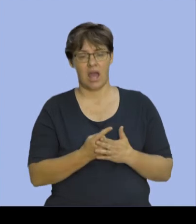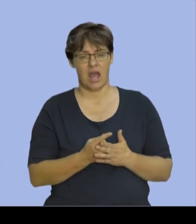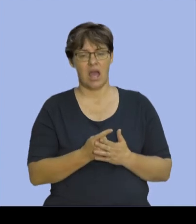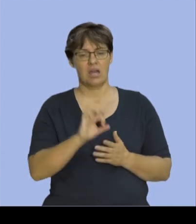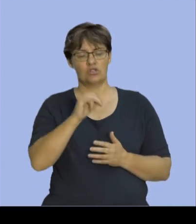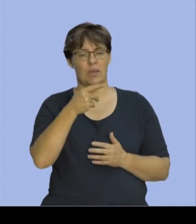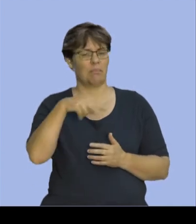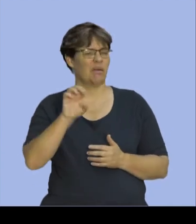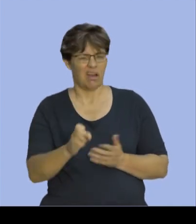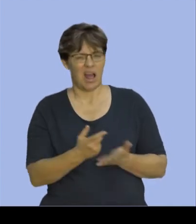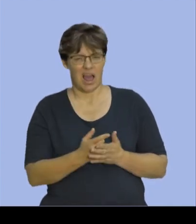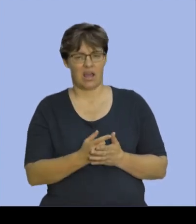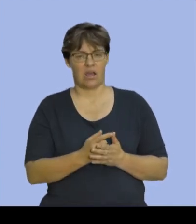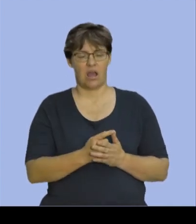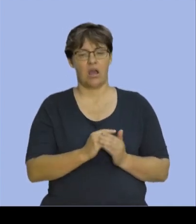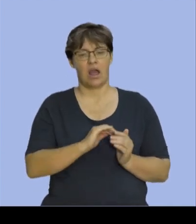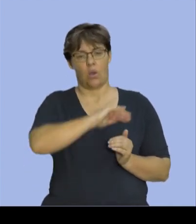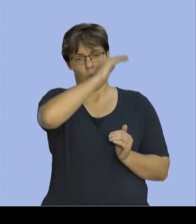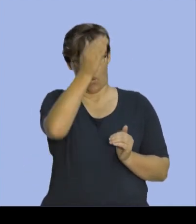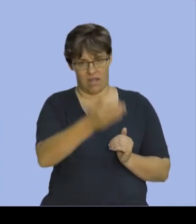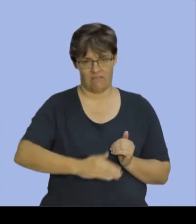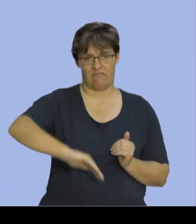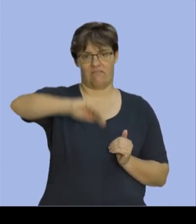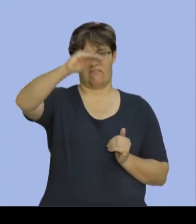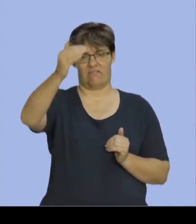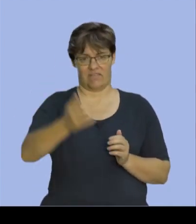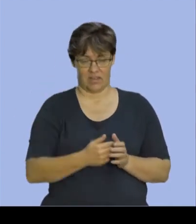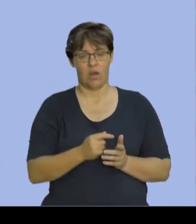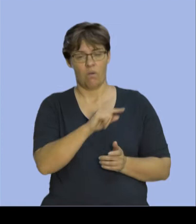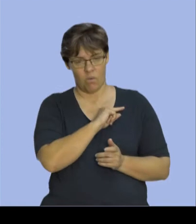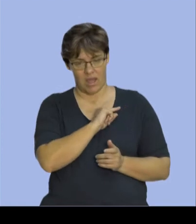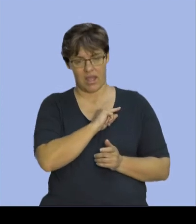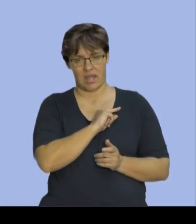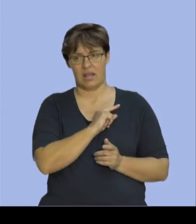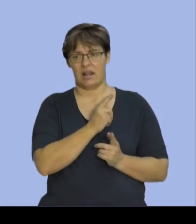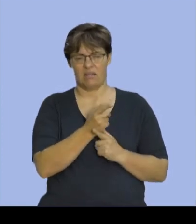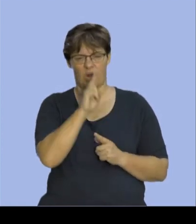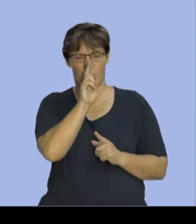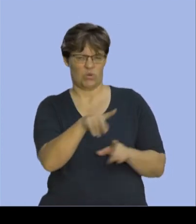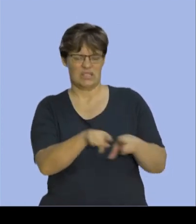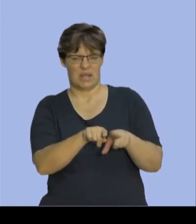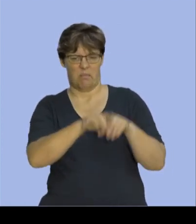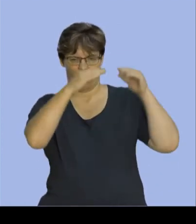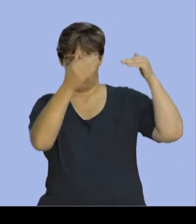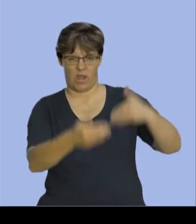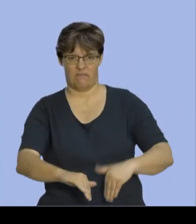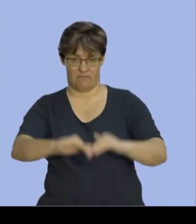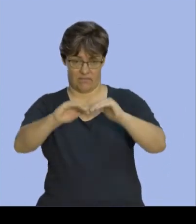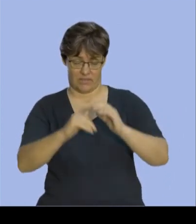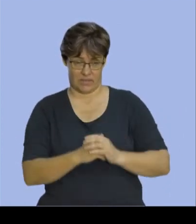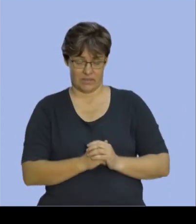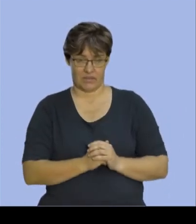a wave-like shape, as you can see there. Wave-like because it forms something like a wave. That's why I